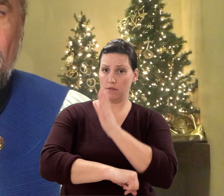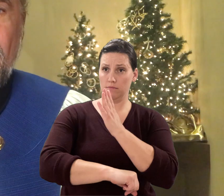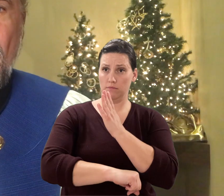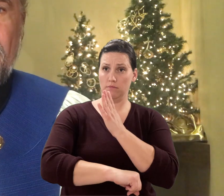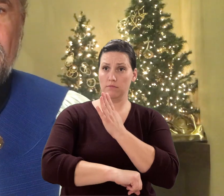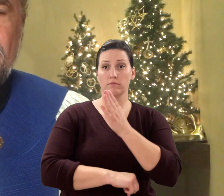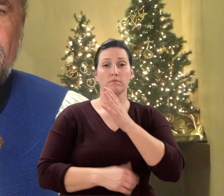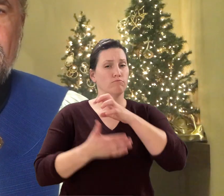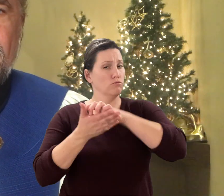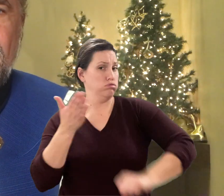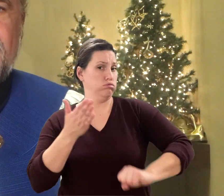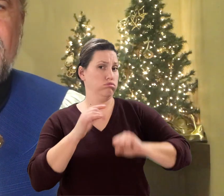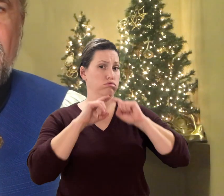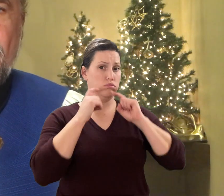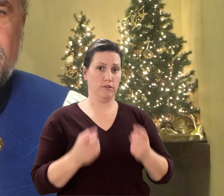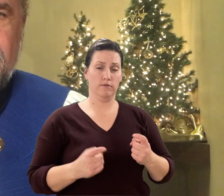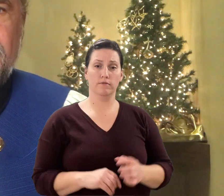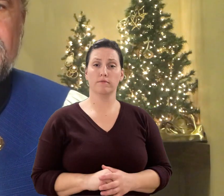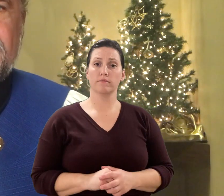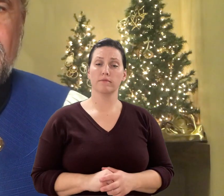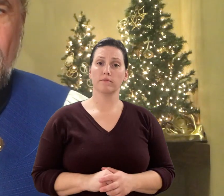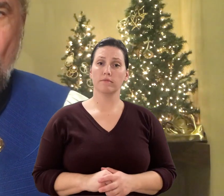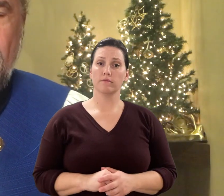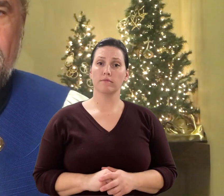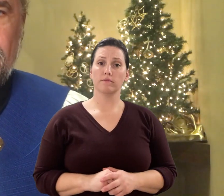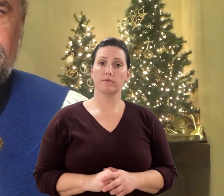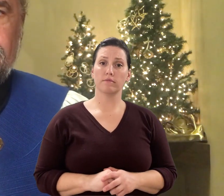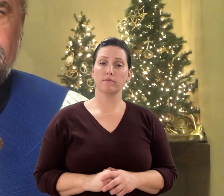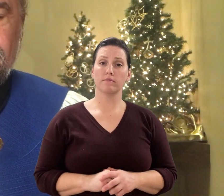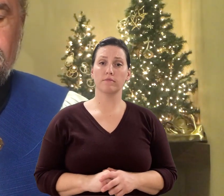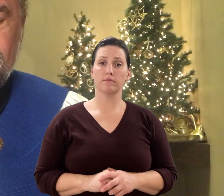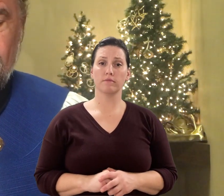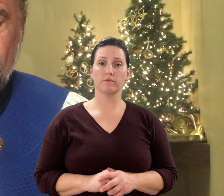The Lamb of God has taken your sins away.